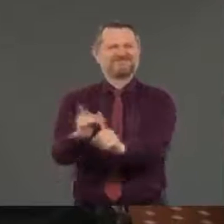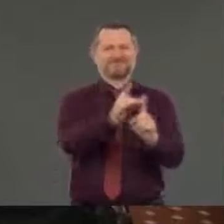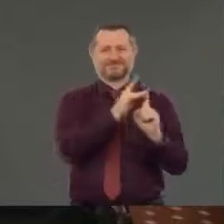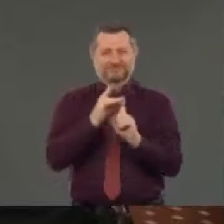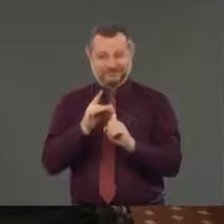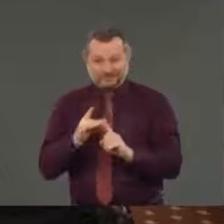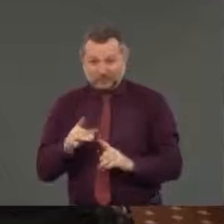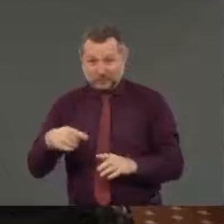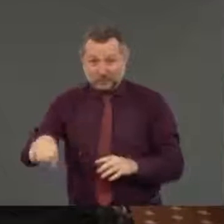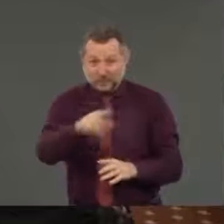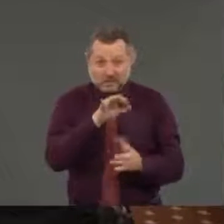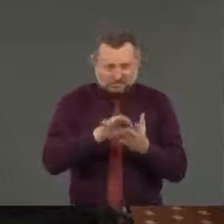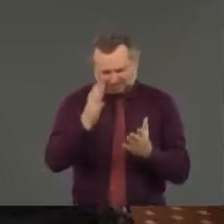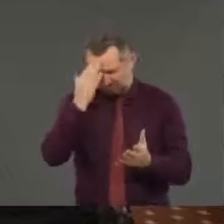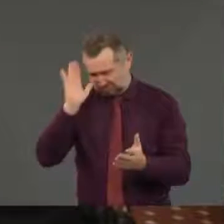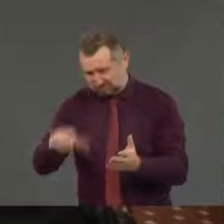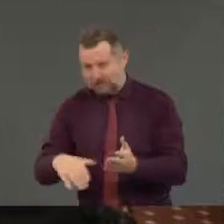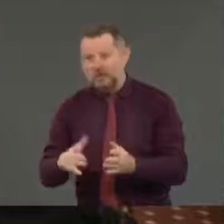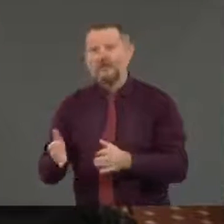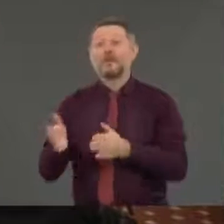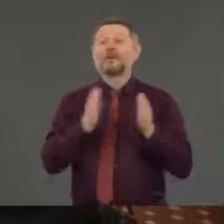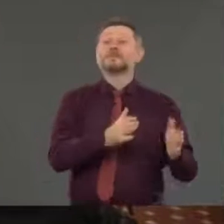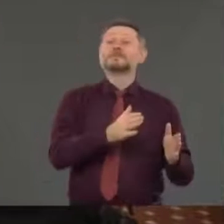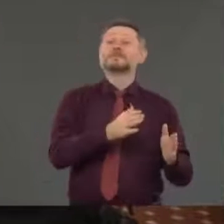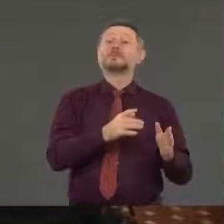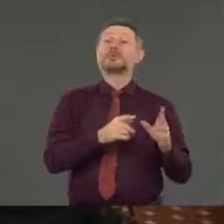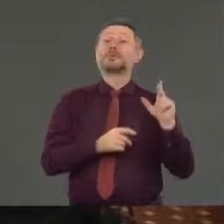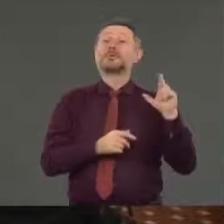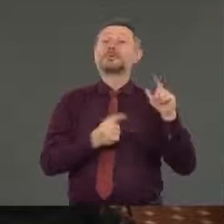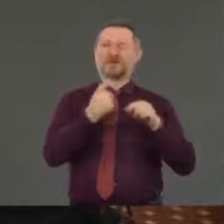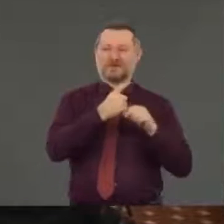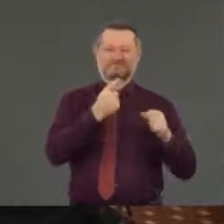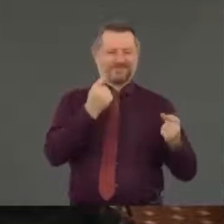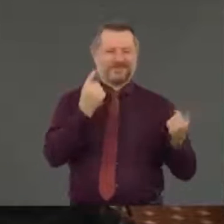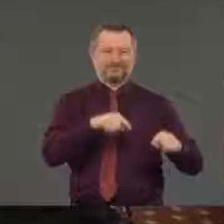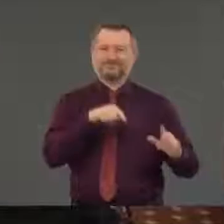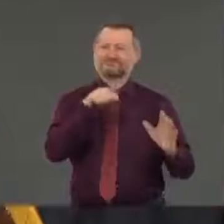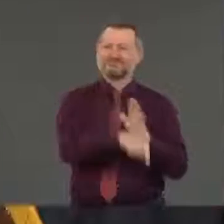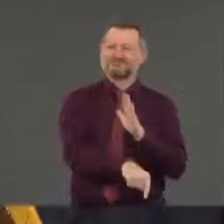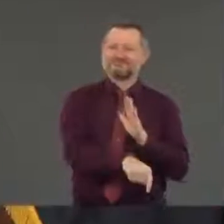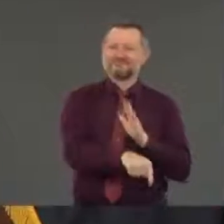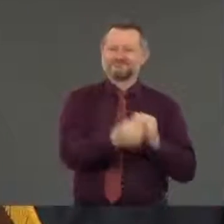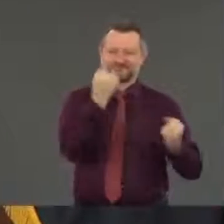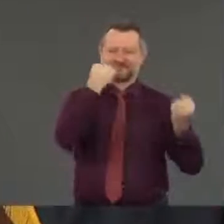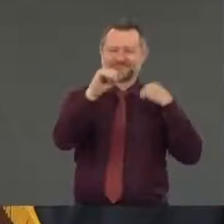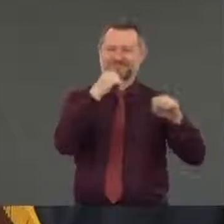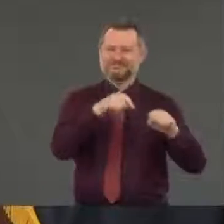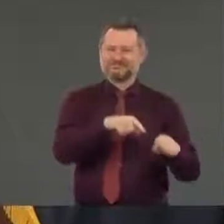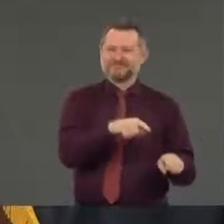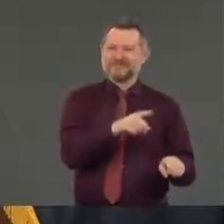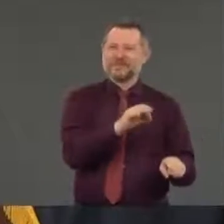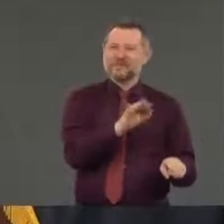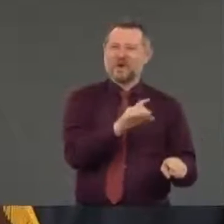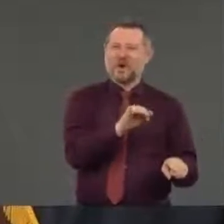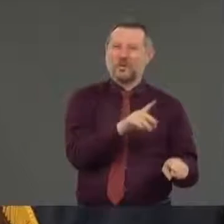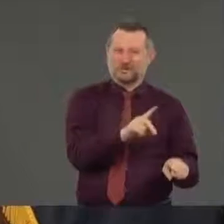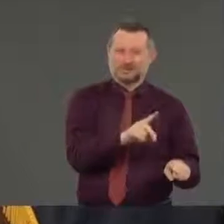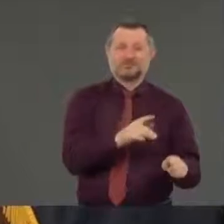counting, day 23 since the civil unrest of Mr. Floyd's, caused by Mr. Floyd's